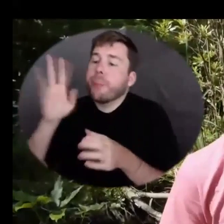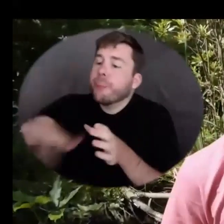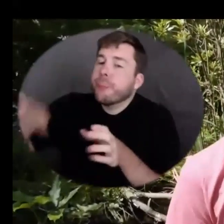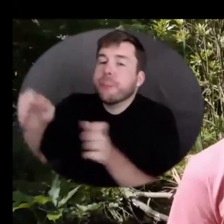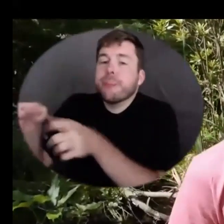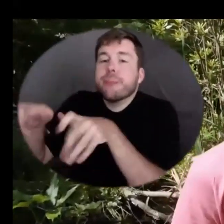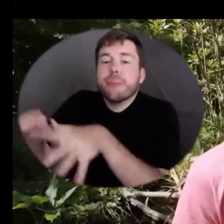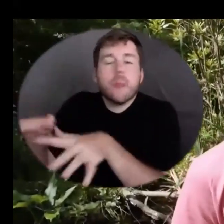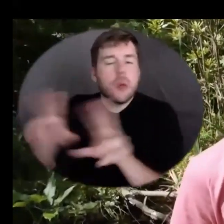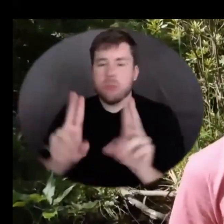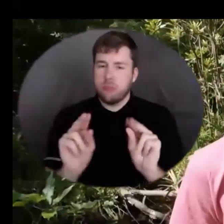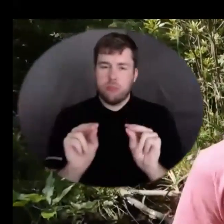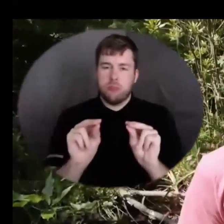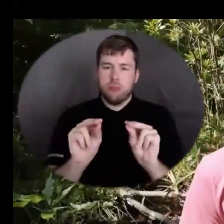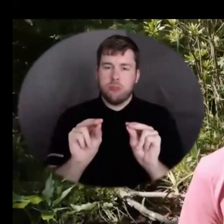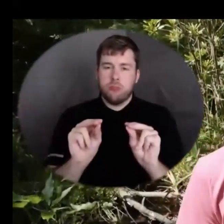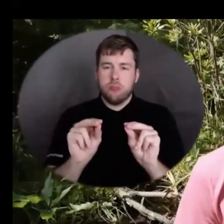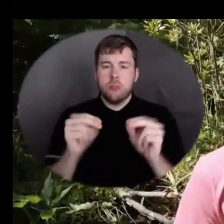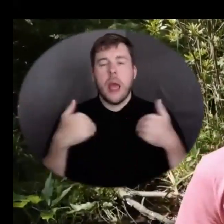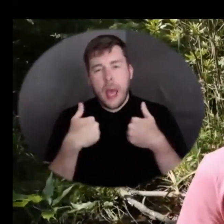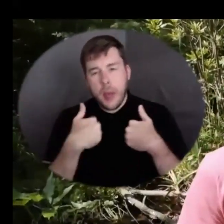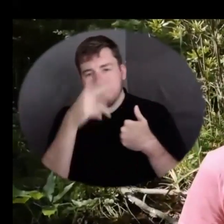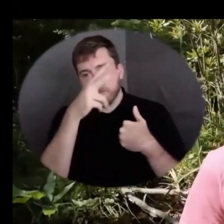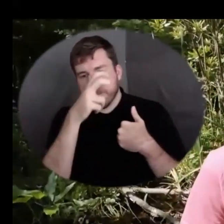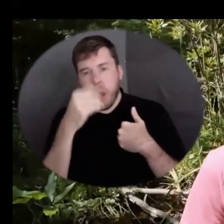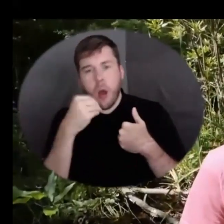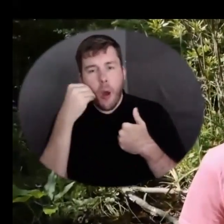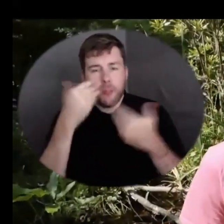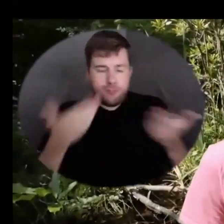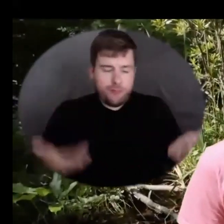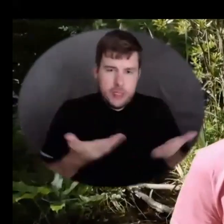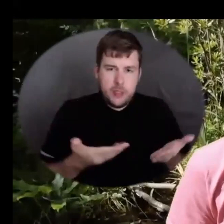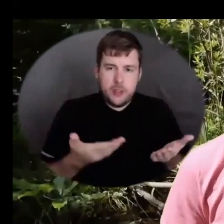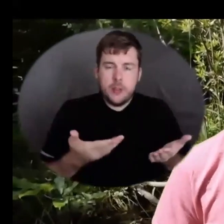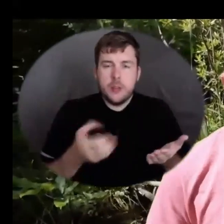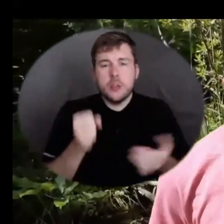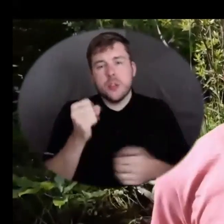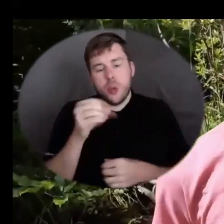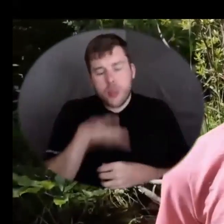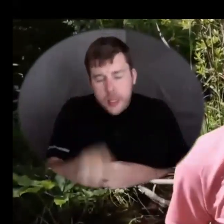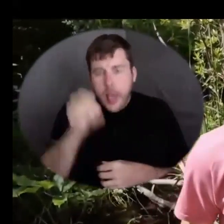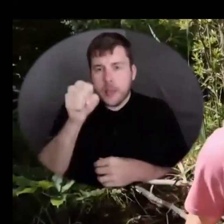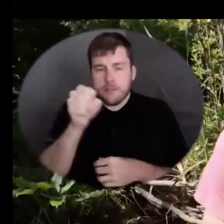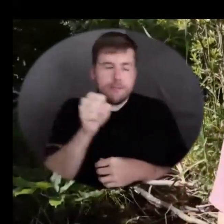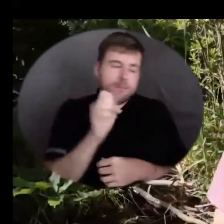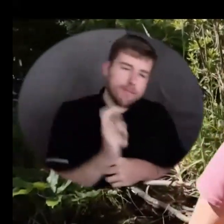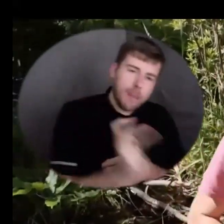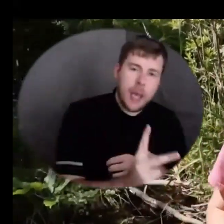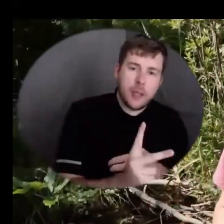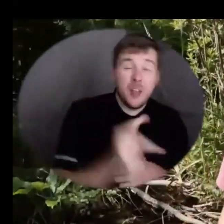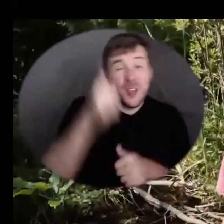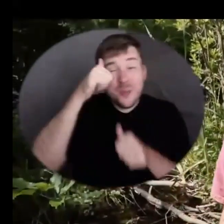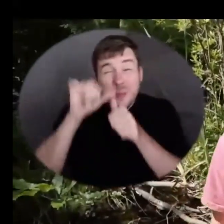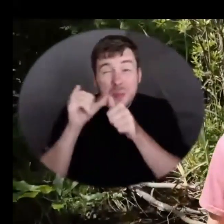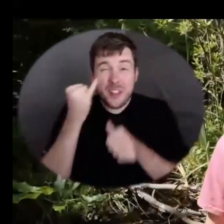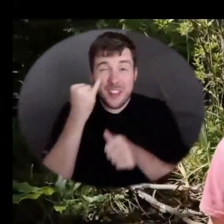just spreading. He doesn't belong there. He doesn't live there. And also, besides that, if you go out and try this, and yeah, one second. If you go out